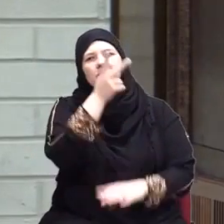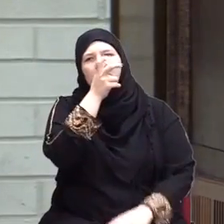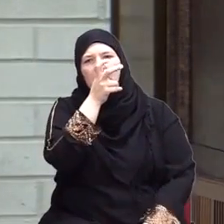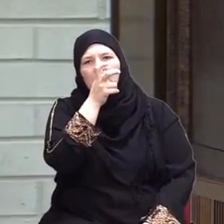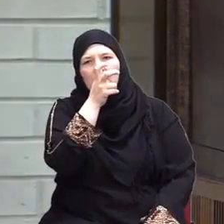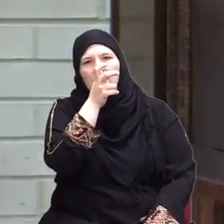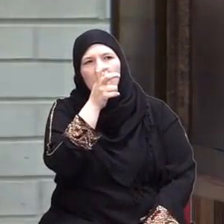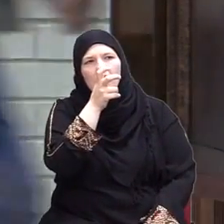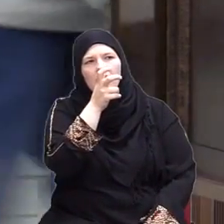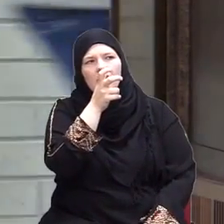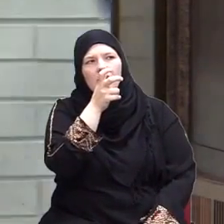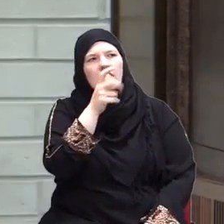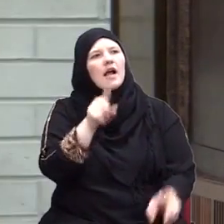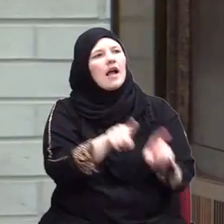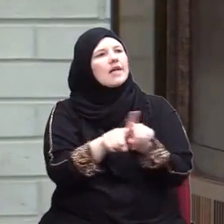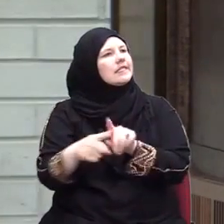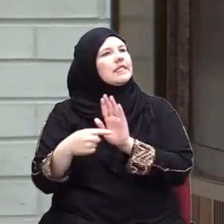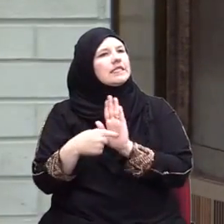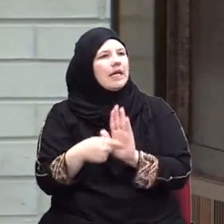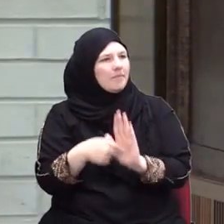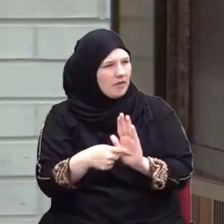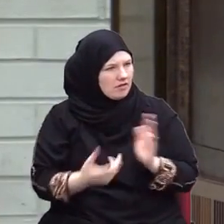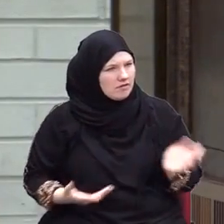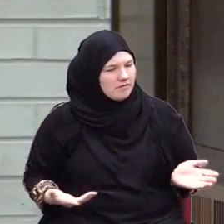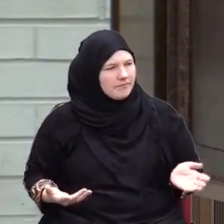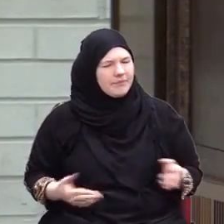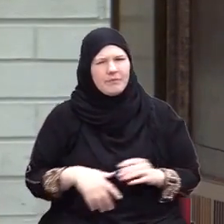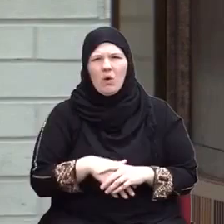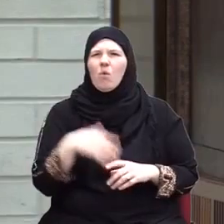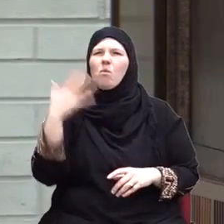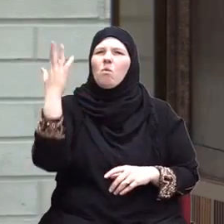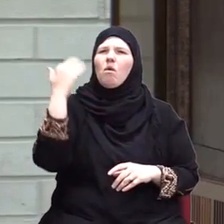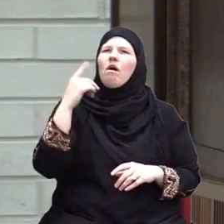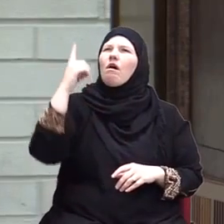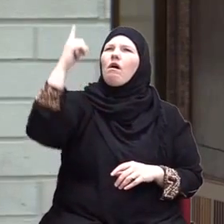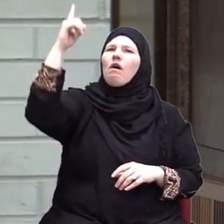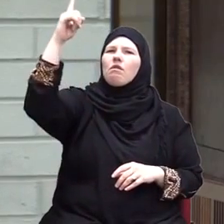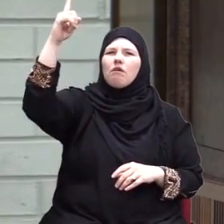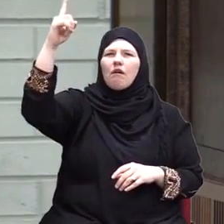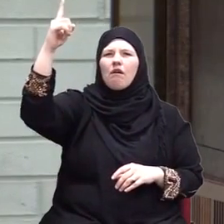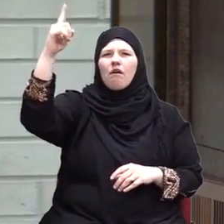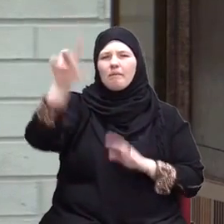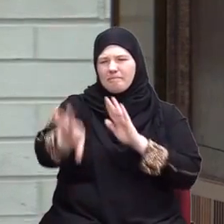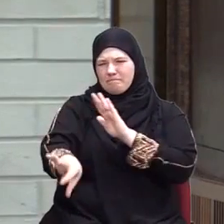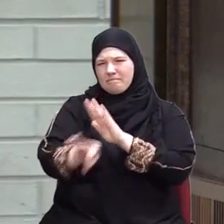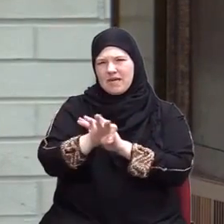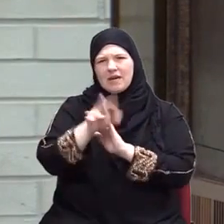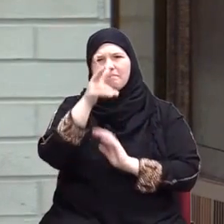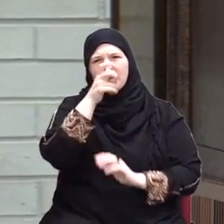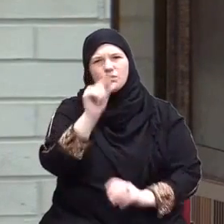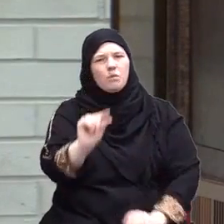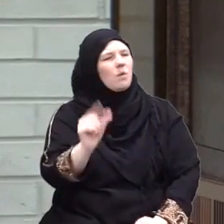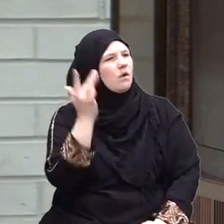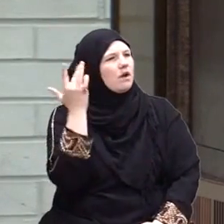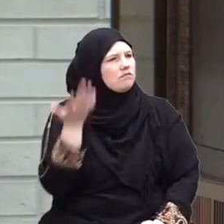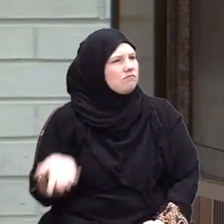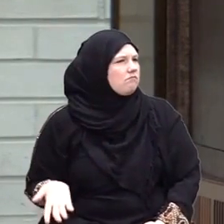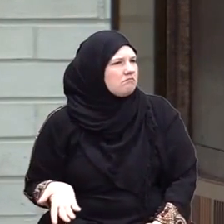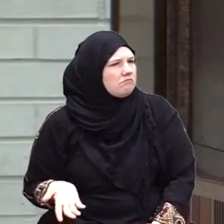an example. An example for what? It's an example of a very small insect in